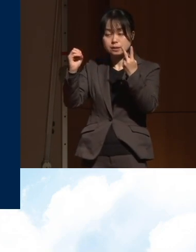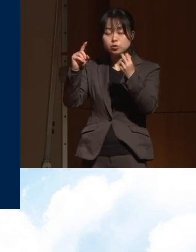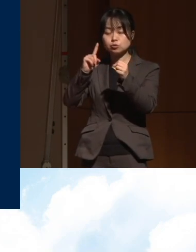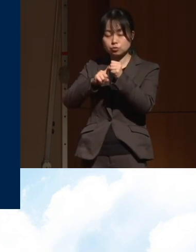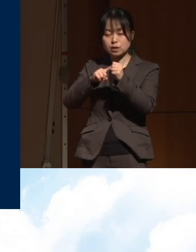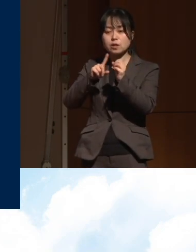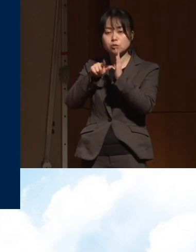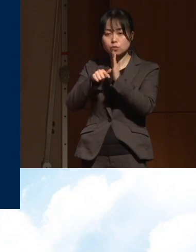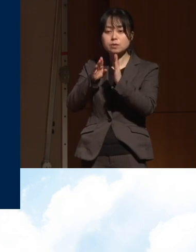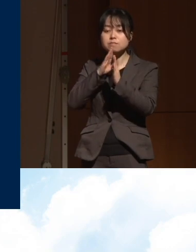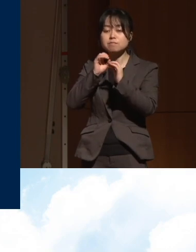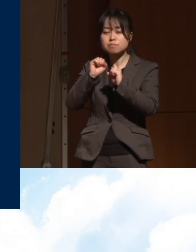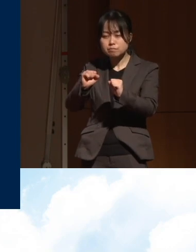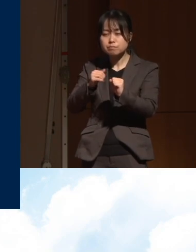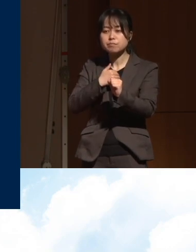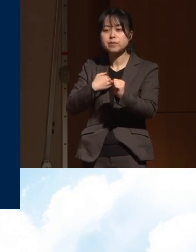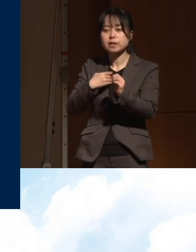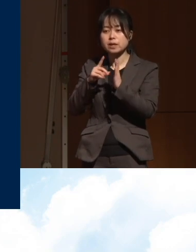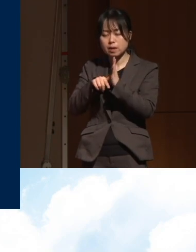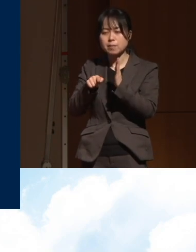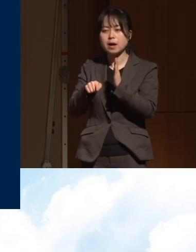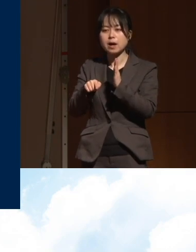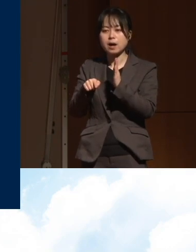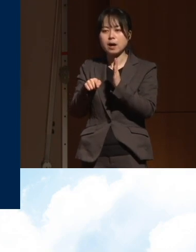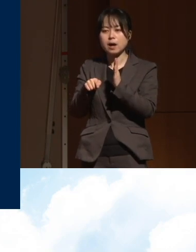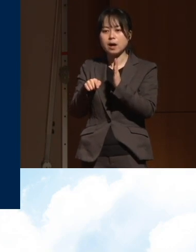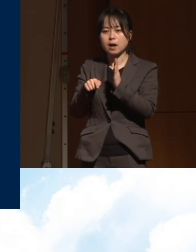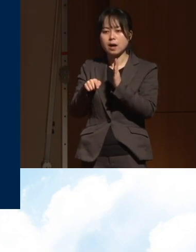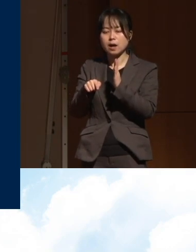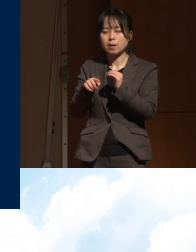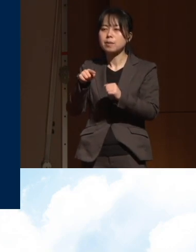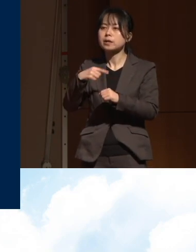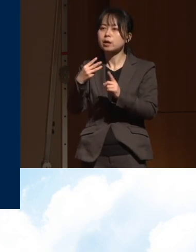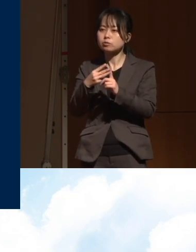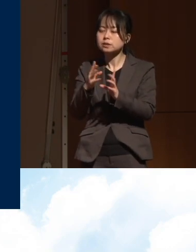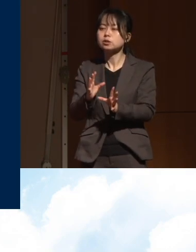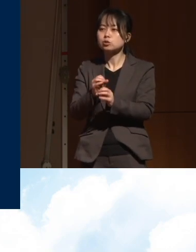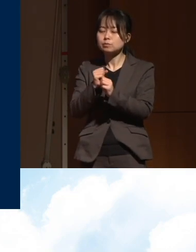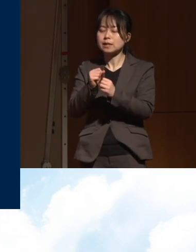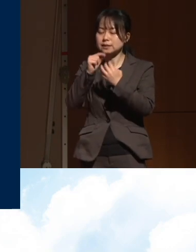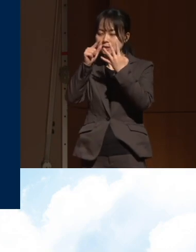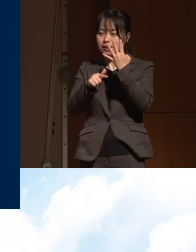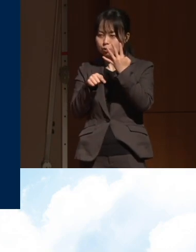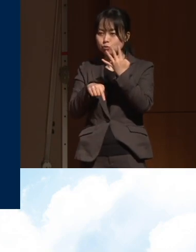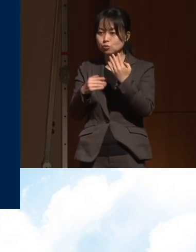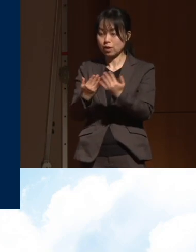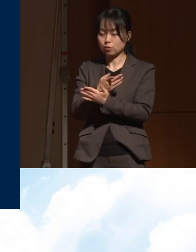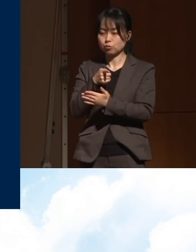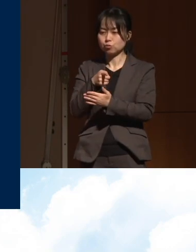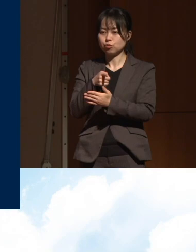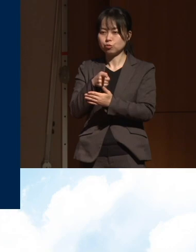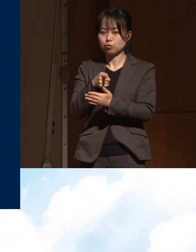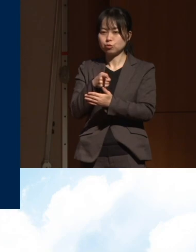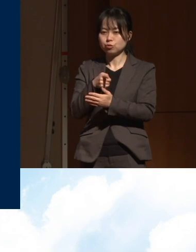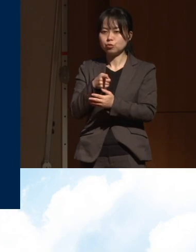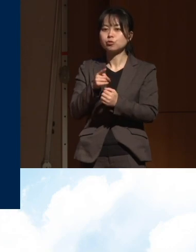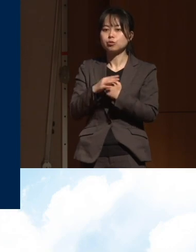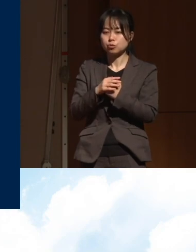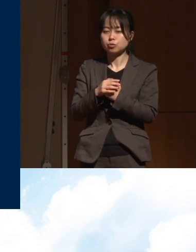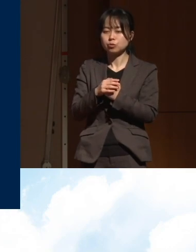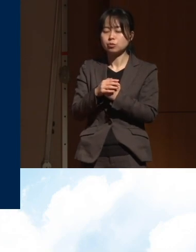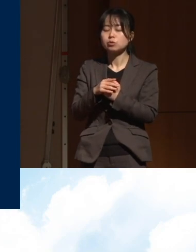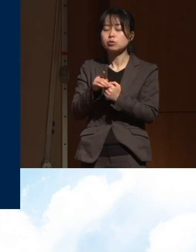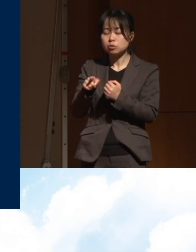sequences would have been in April, when there were 2 million cases. You can imagine the number of lives that we could have saved,